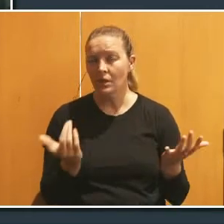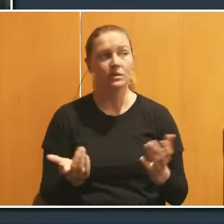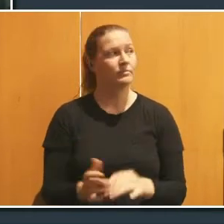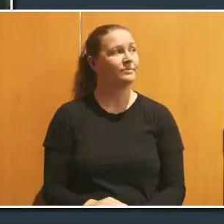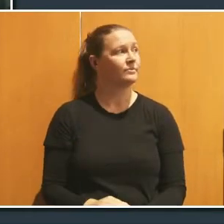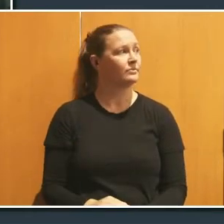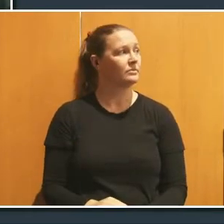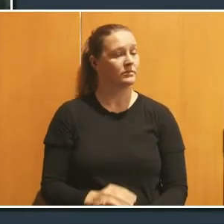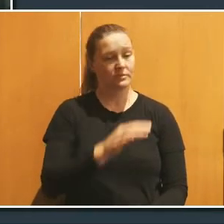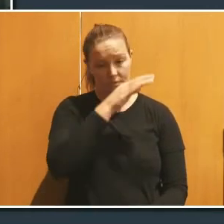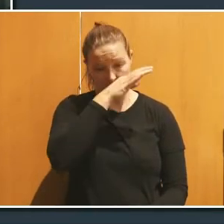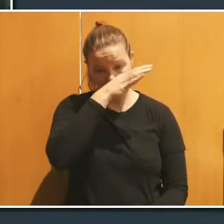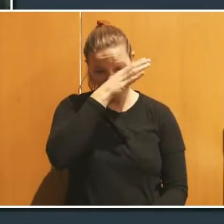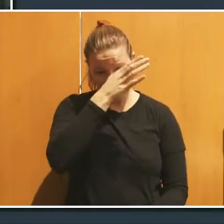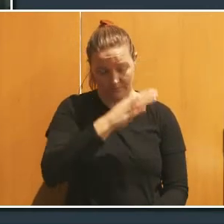I think